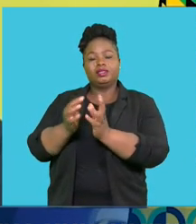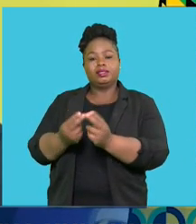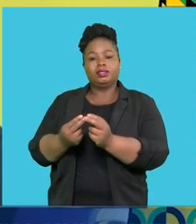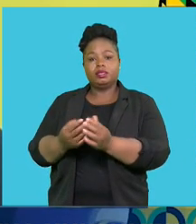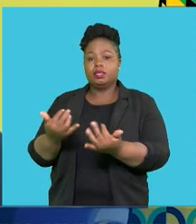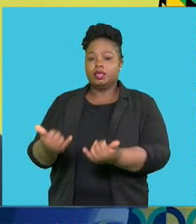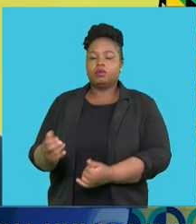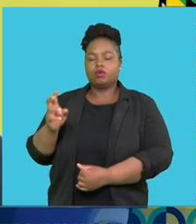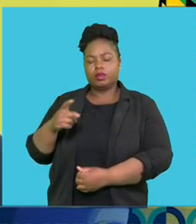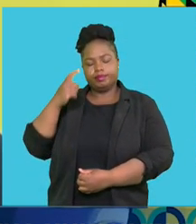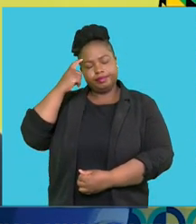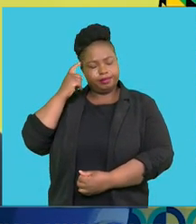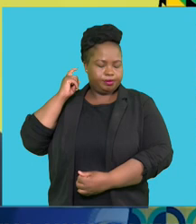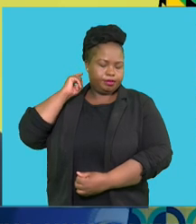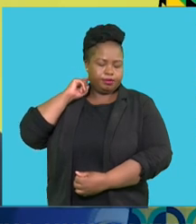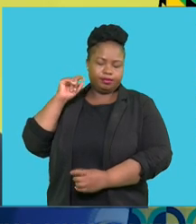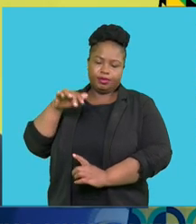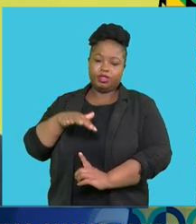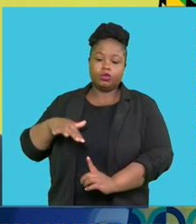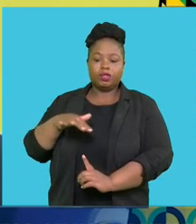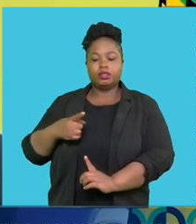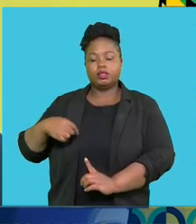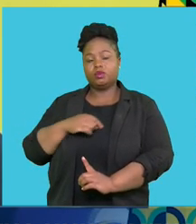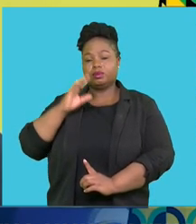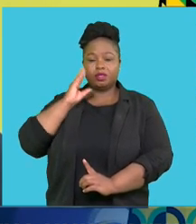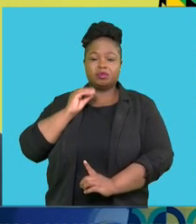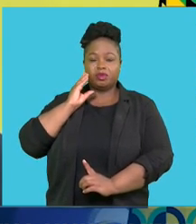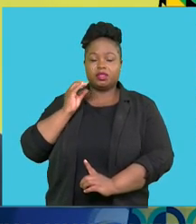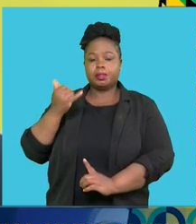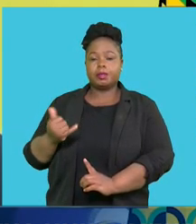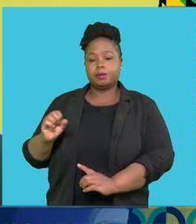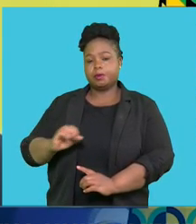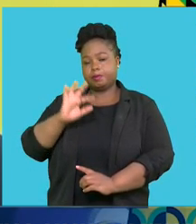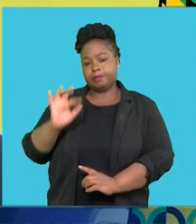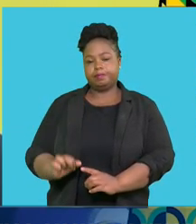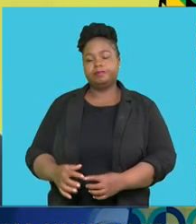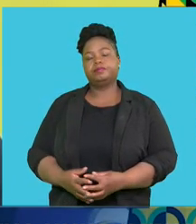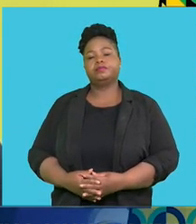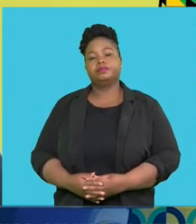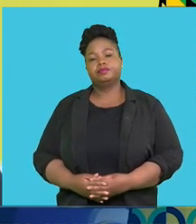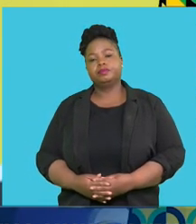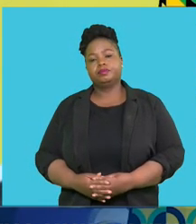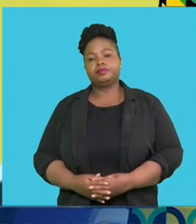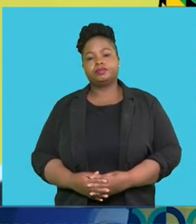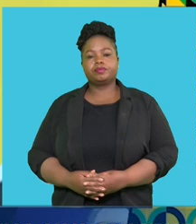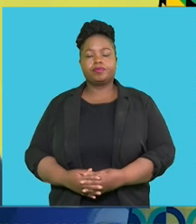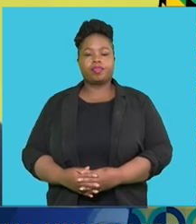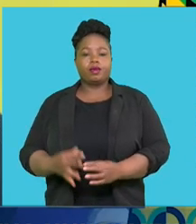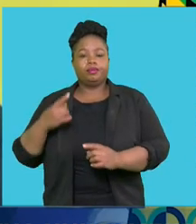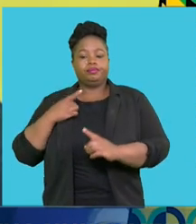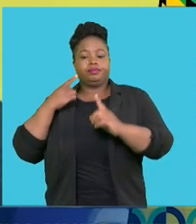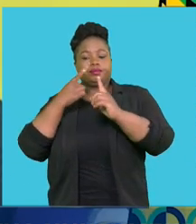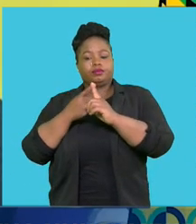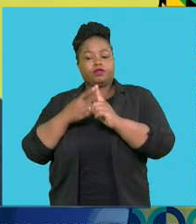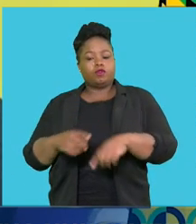the conditions prevailing at this moment In our country's history The purpose of